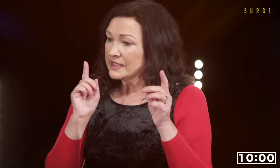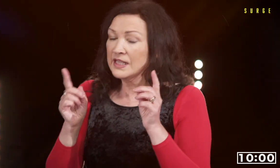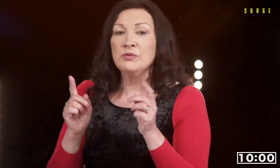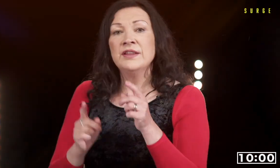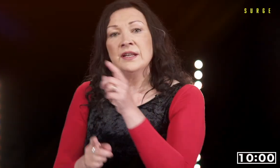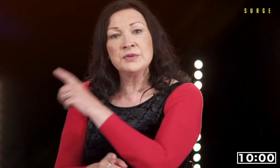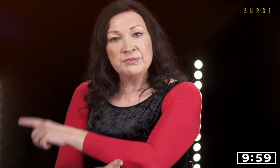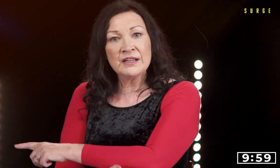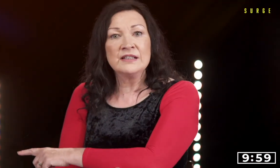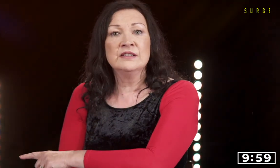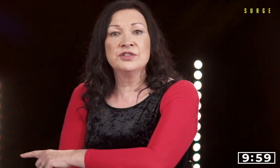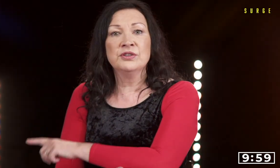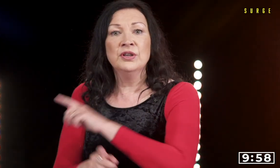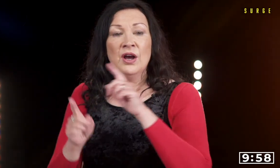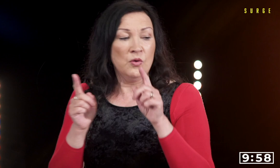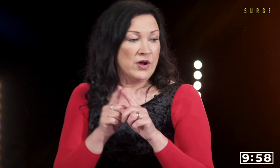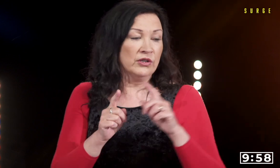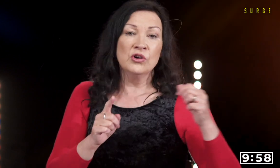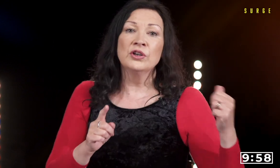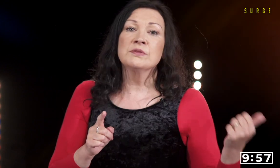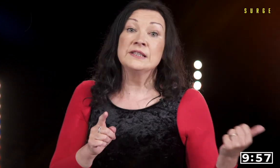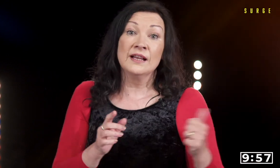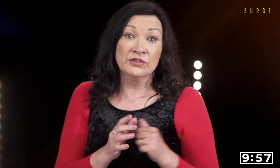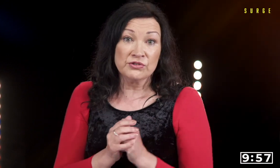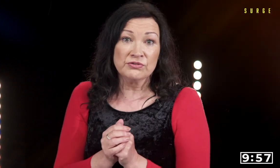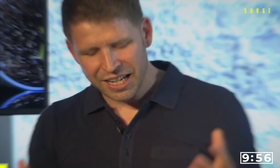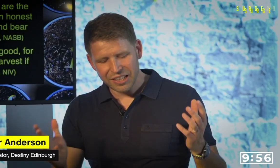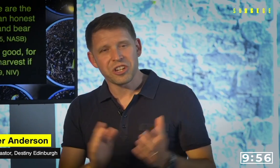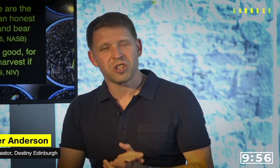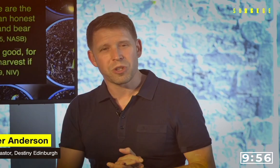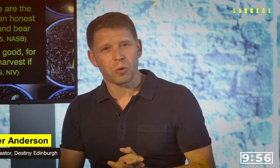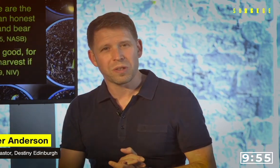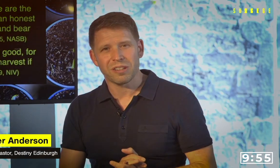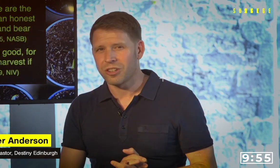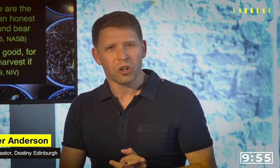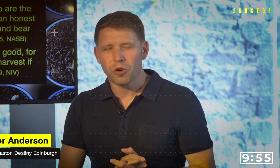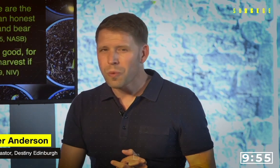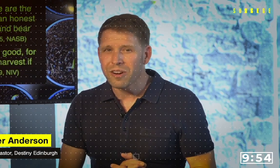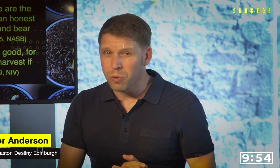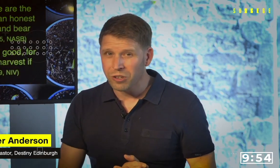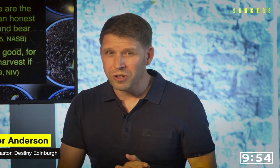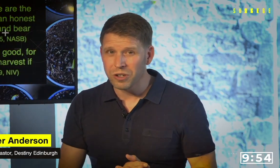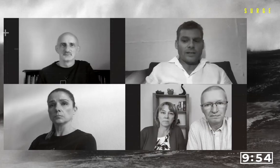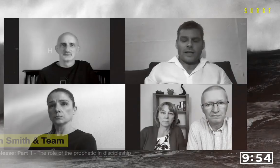and see where the enemy's been lying to you and where the Lord has been telling the truth to you.